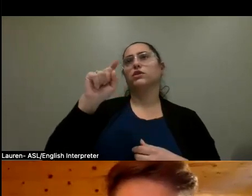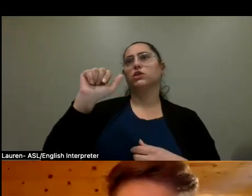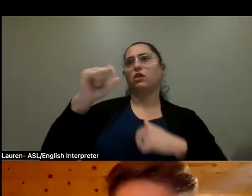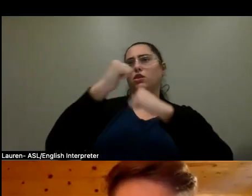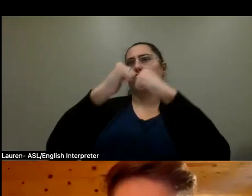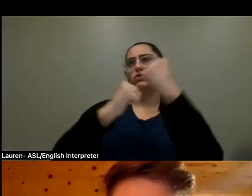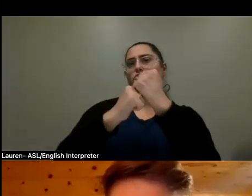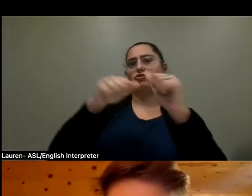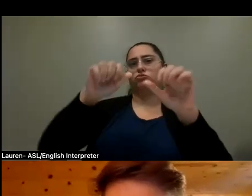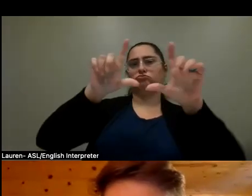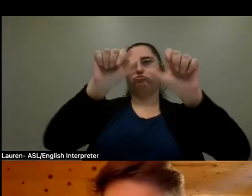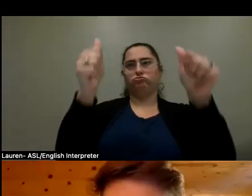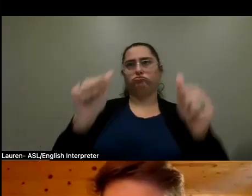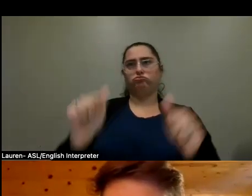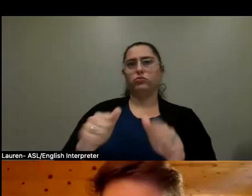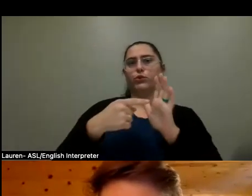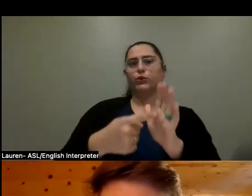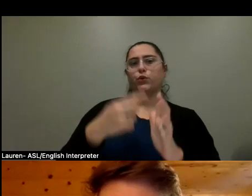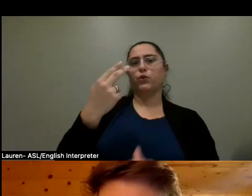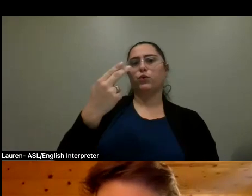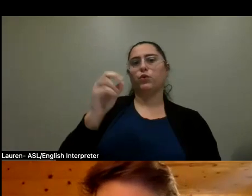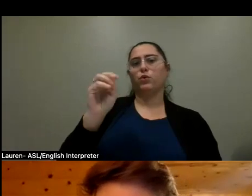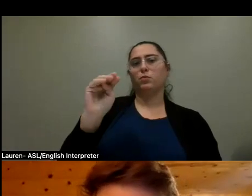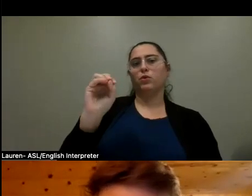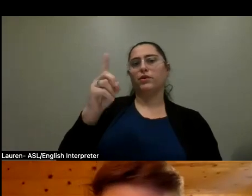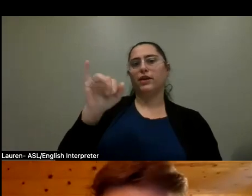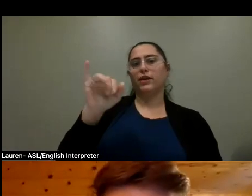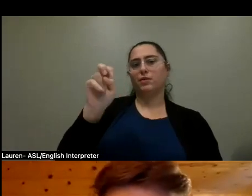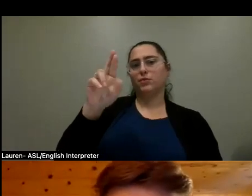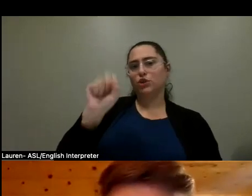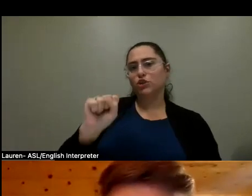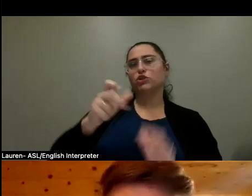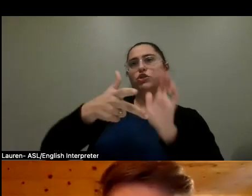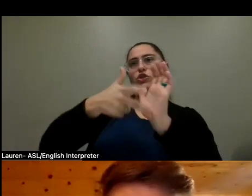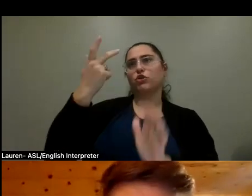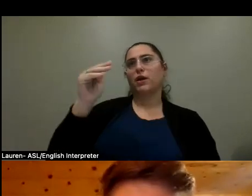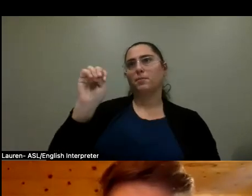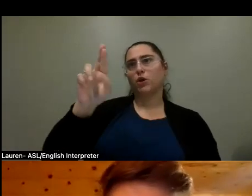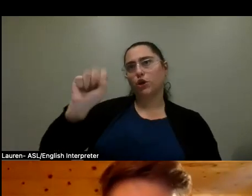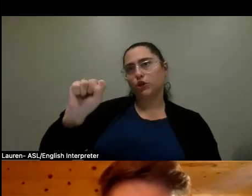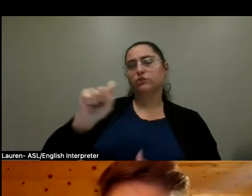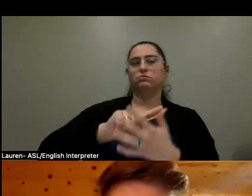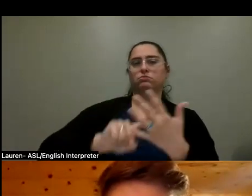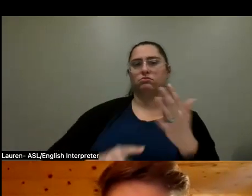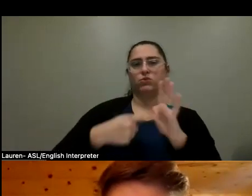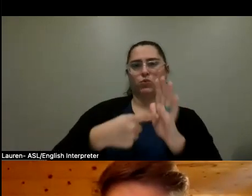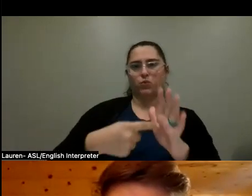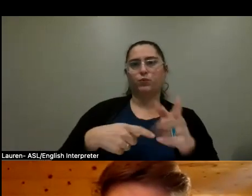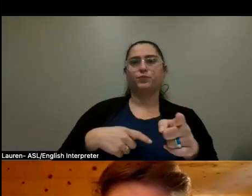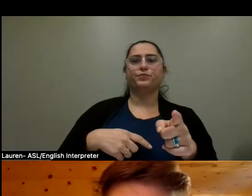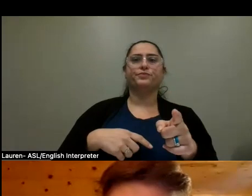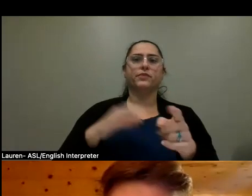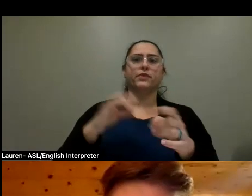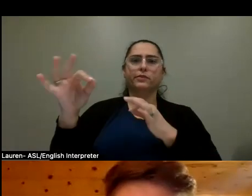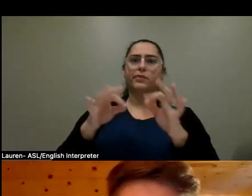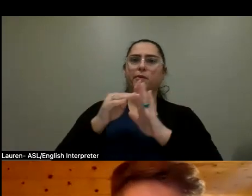structures, some of the homodimers and trimers and so on. And the gray are the models, and the